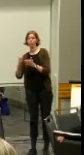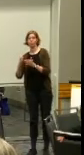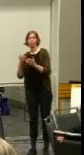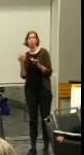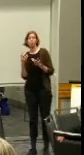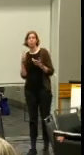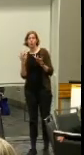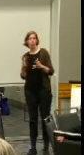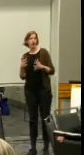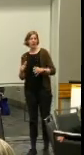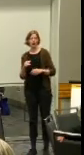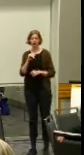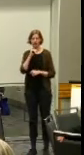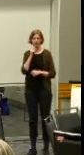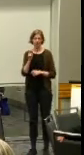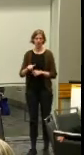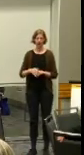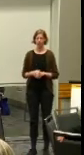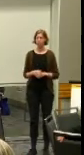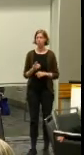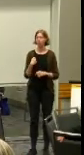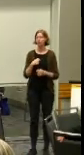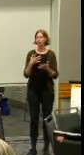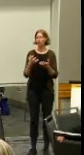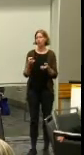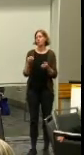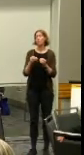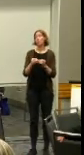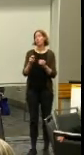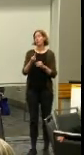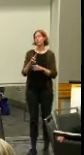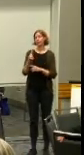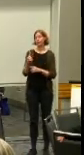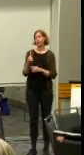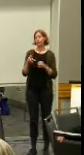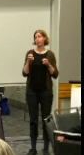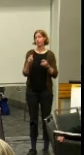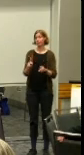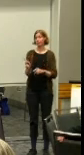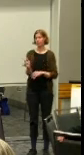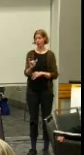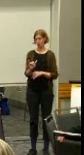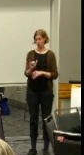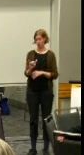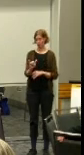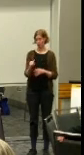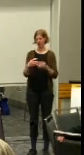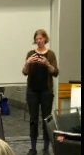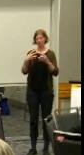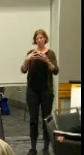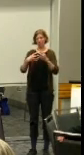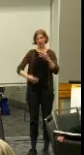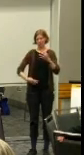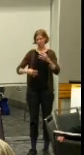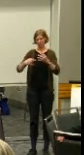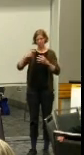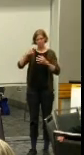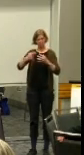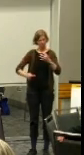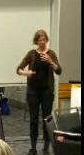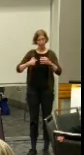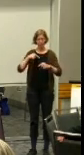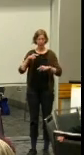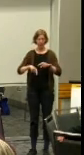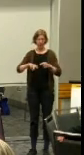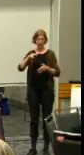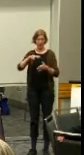really tried to focus on universal design opportunities. It's a really long list, I'm not going to read them all. But one thing, like